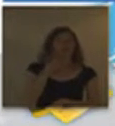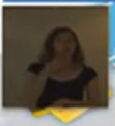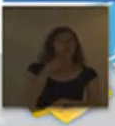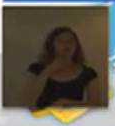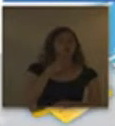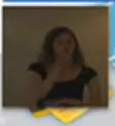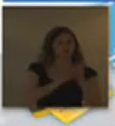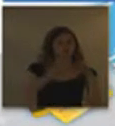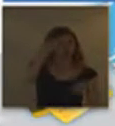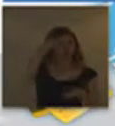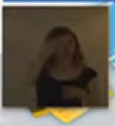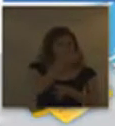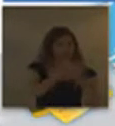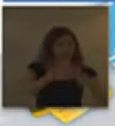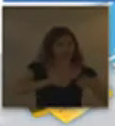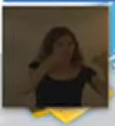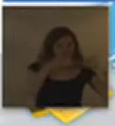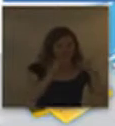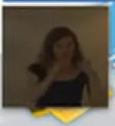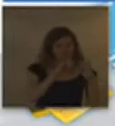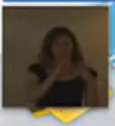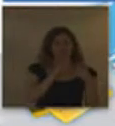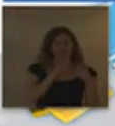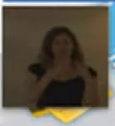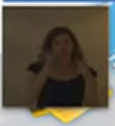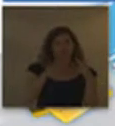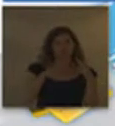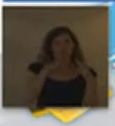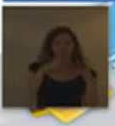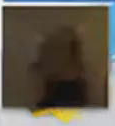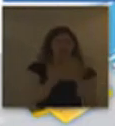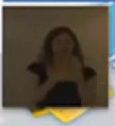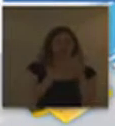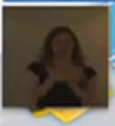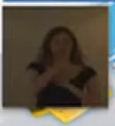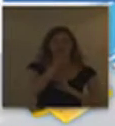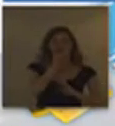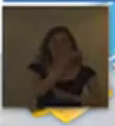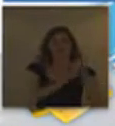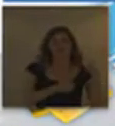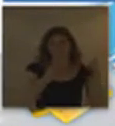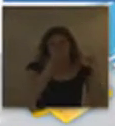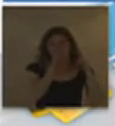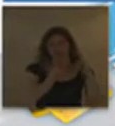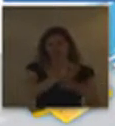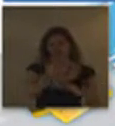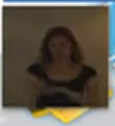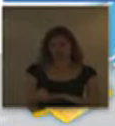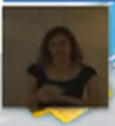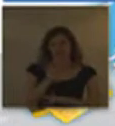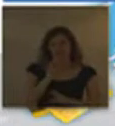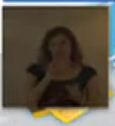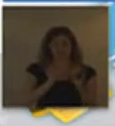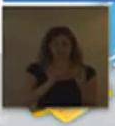obviously, it is believed that deaf children have more neurological problems and also more difficulties to understand instructions. Third, in